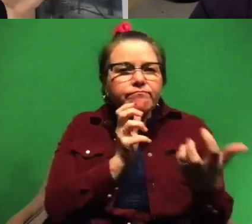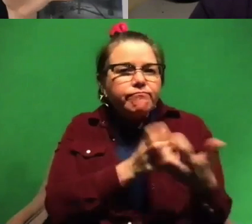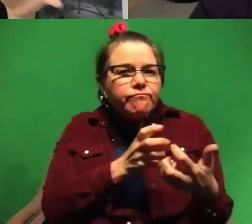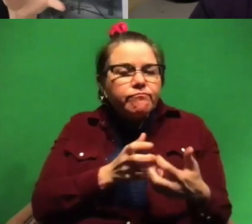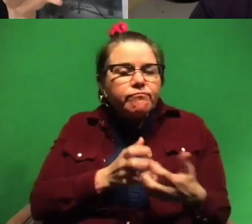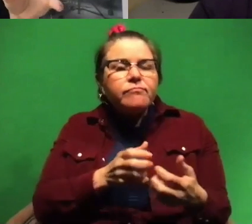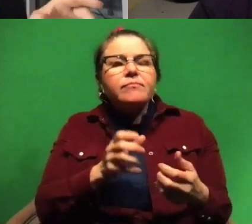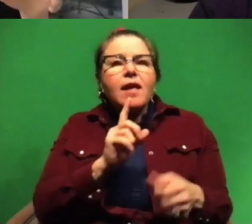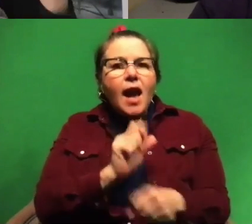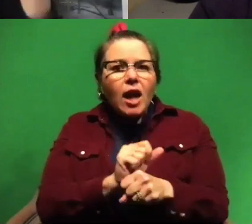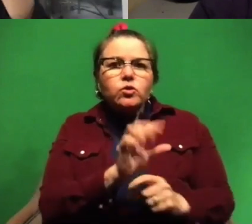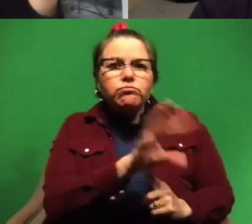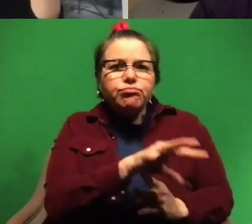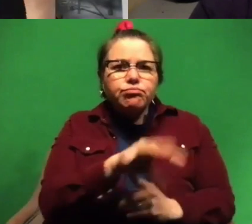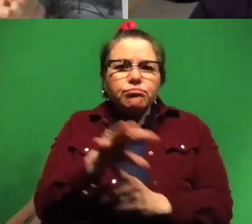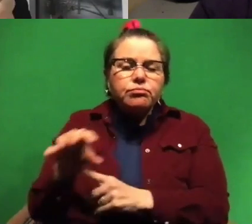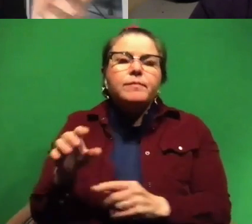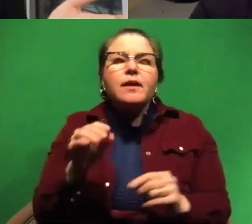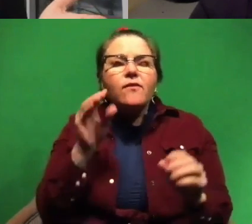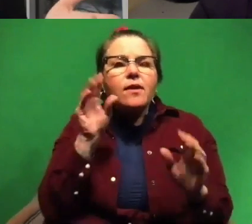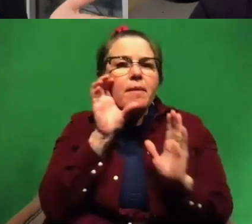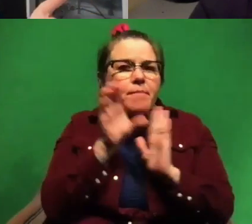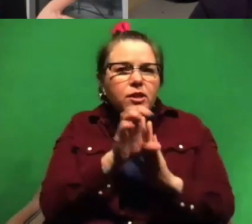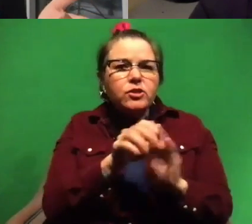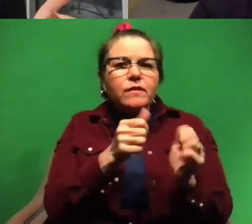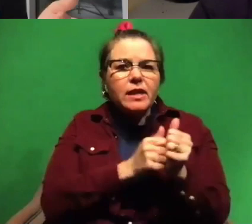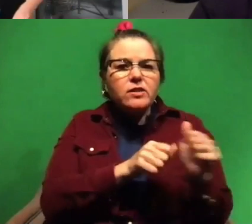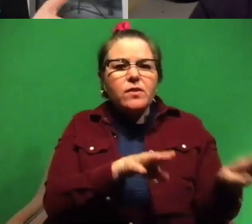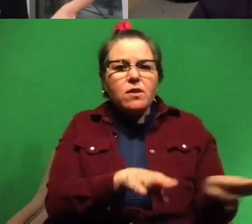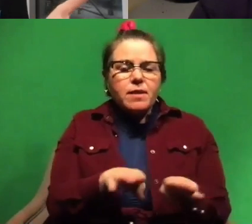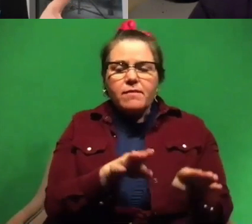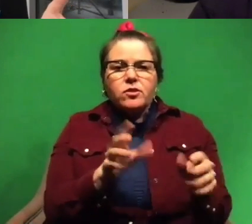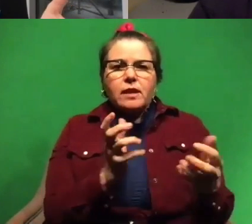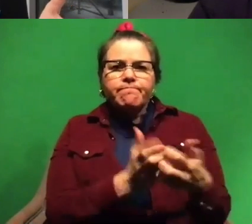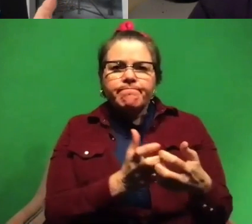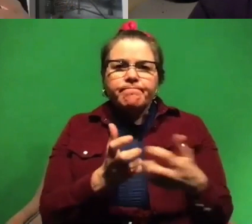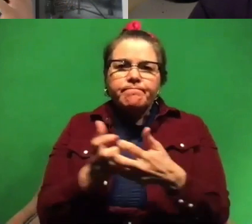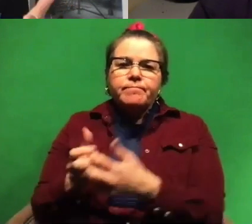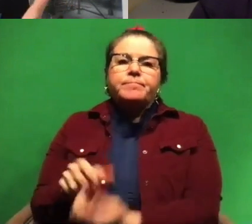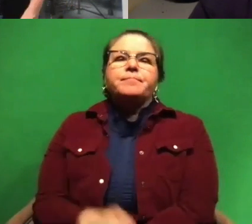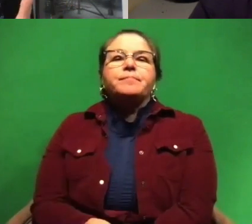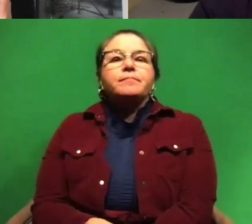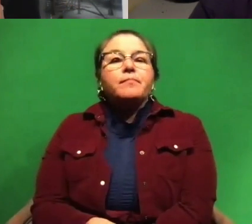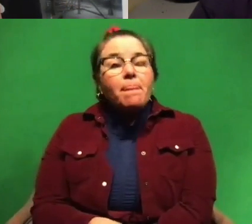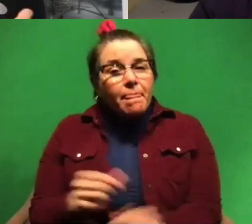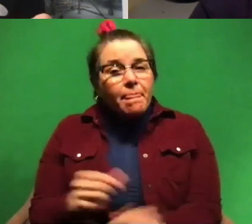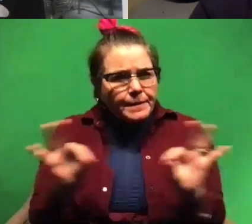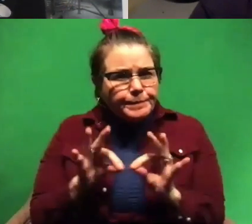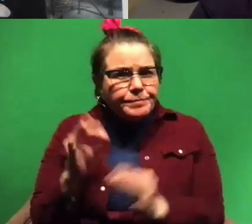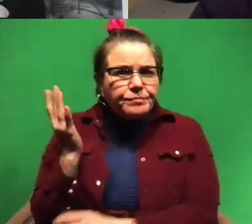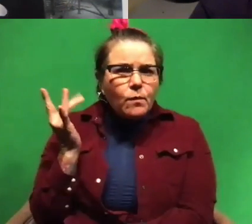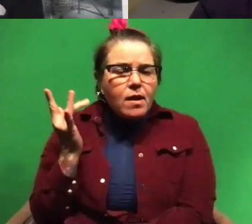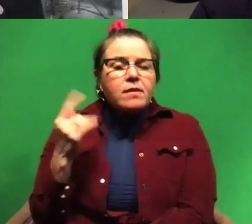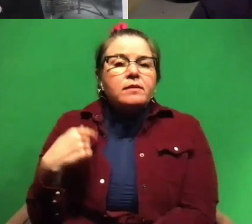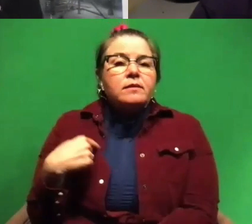to the actual footage. And so we can get a picture of each of those behaviors. So this is really important because we were